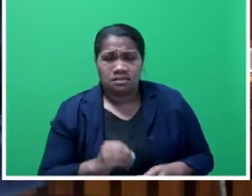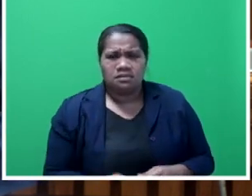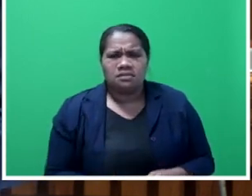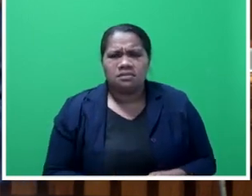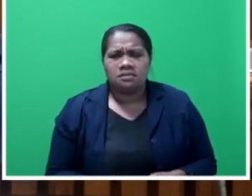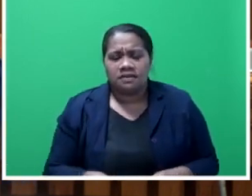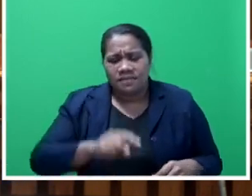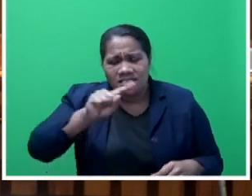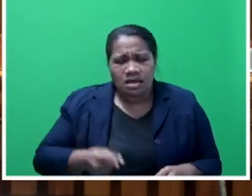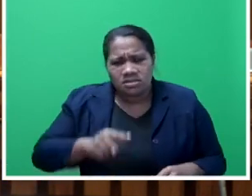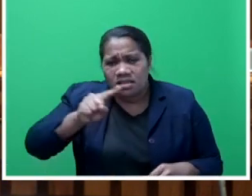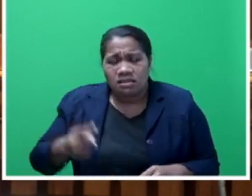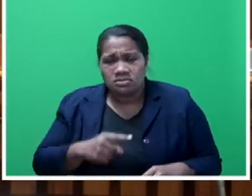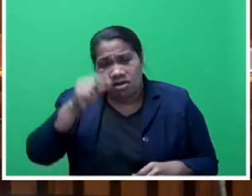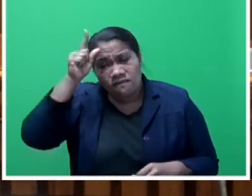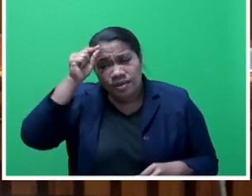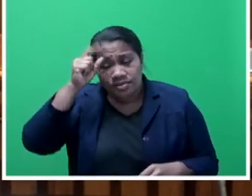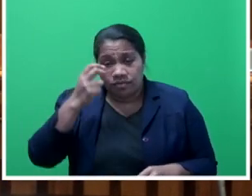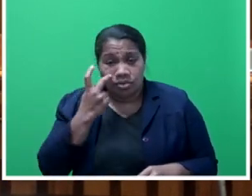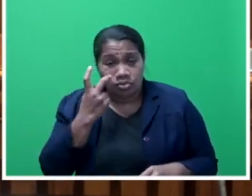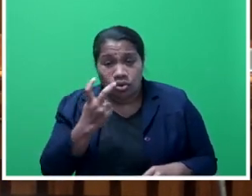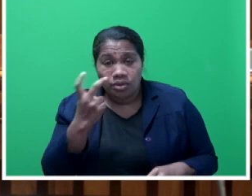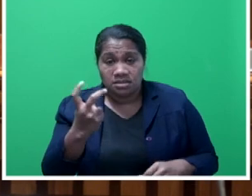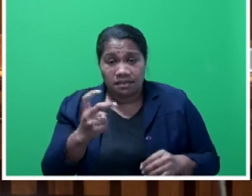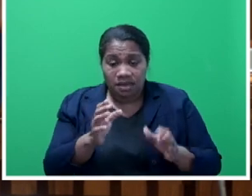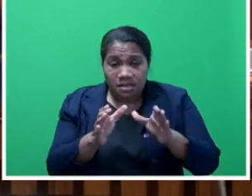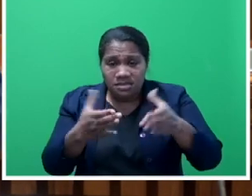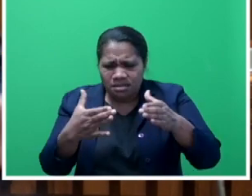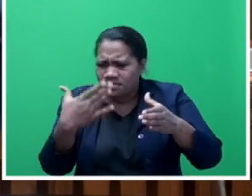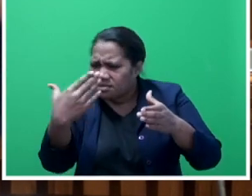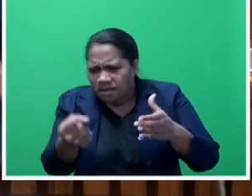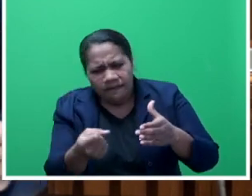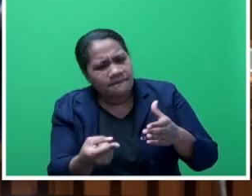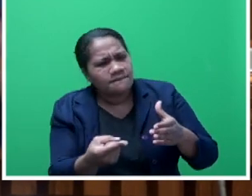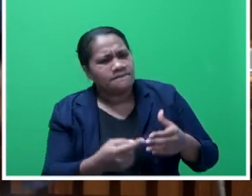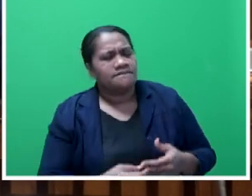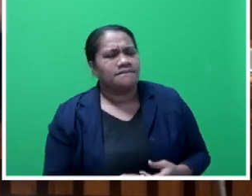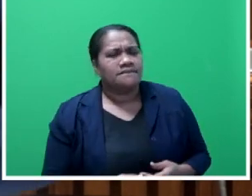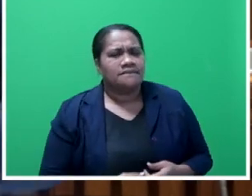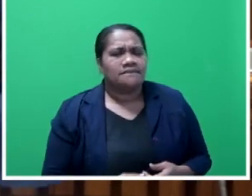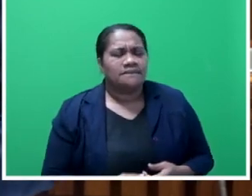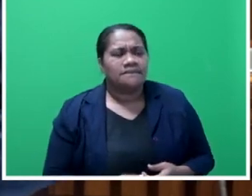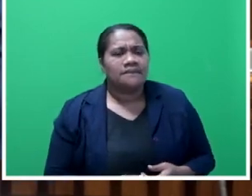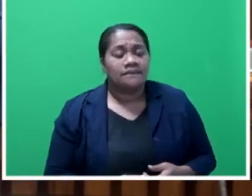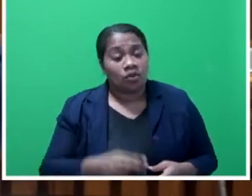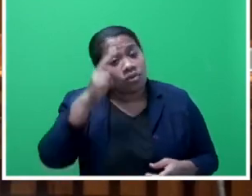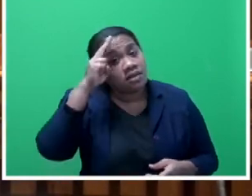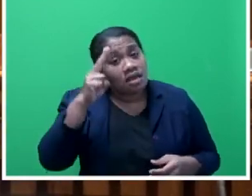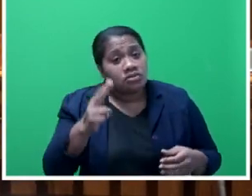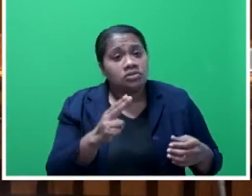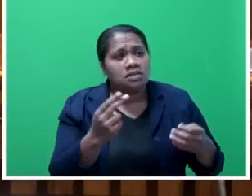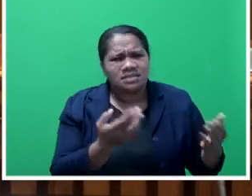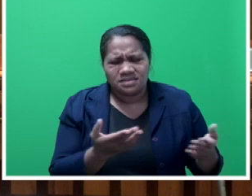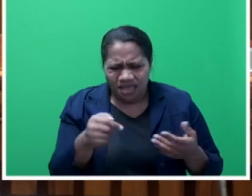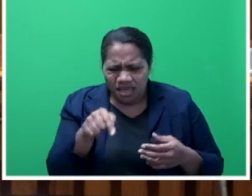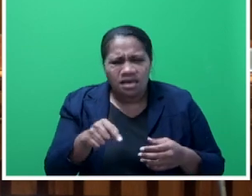of Fijians on the tourism sector is there. The reliance of the tourism sector on a national carrier is